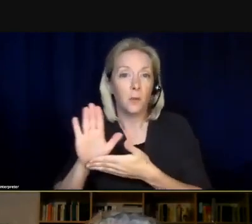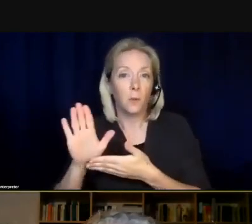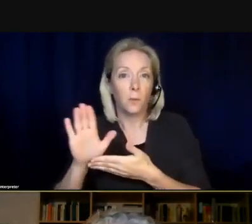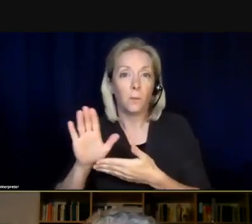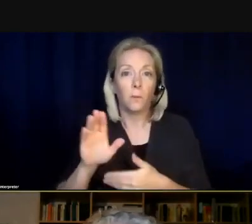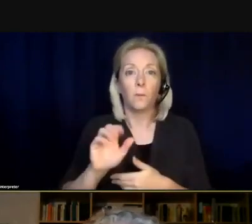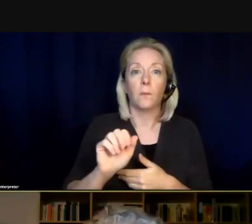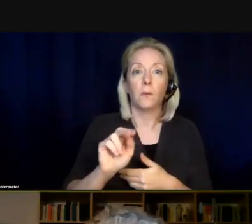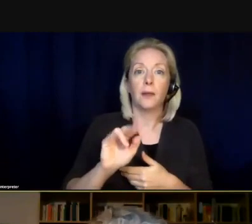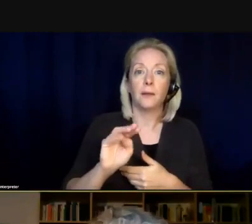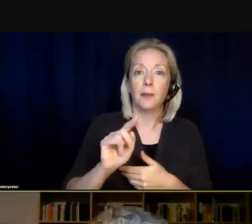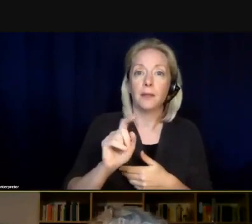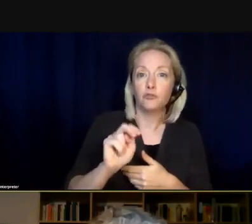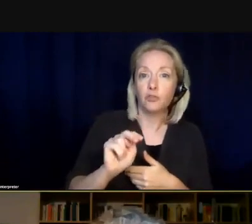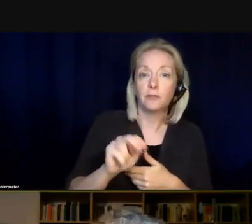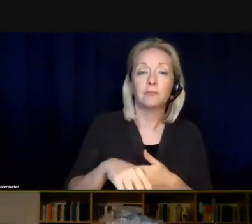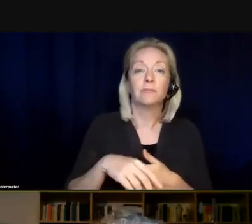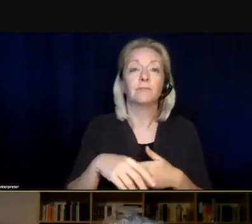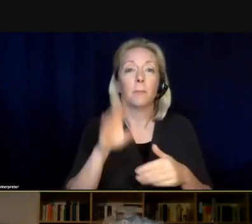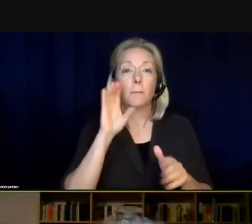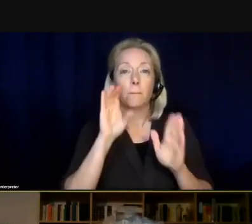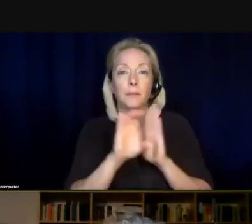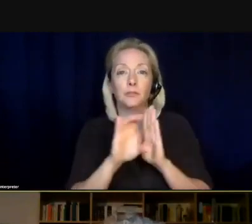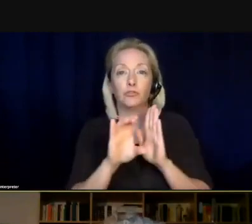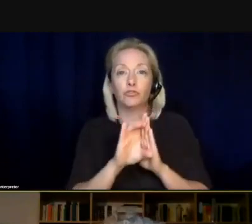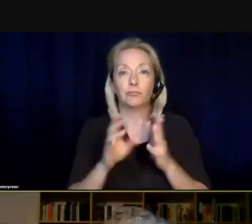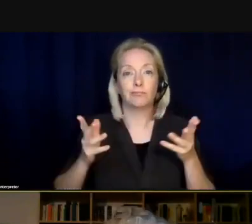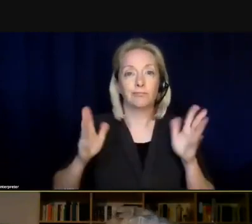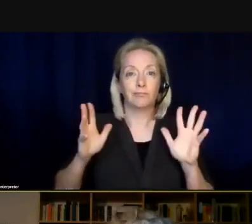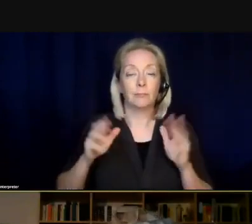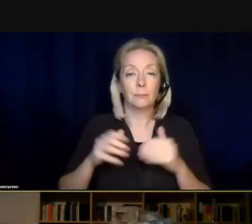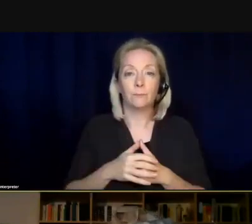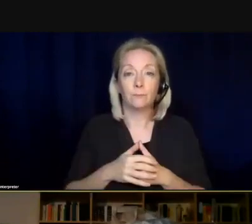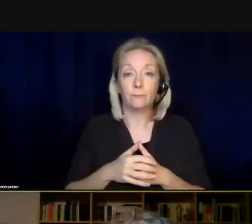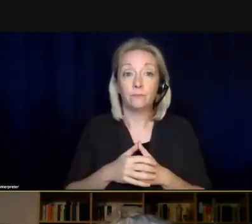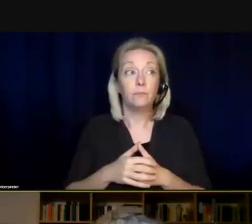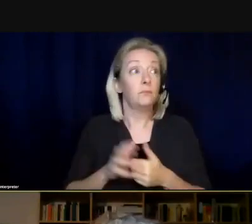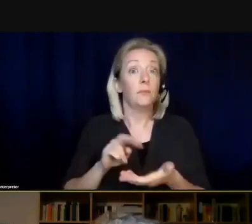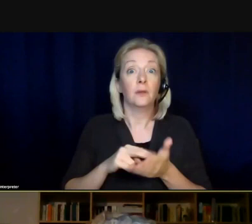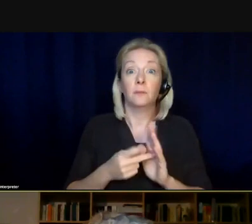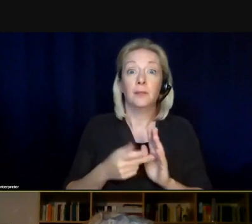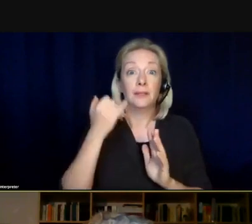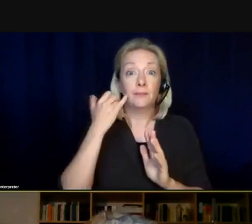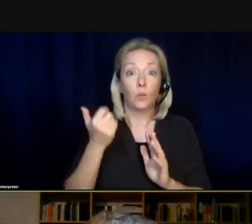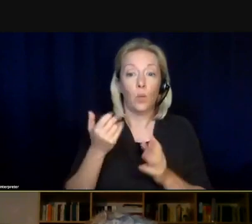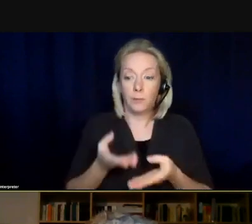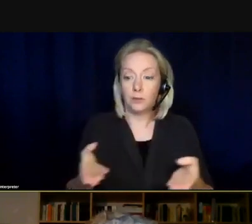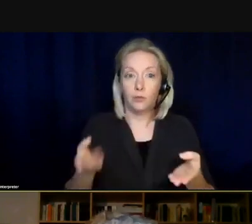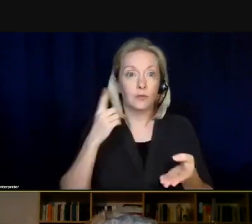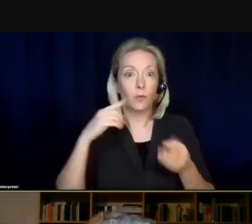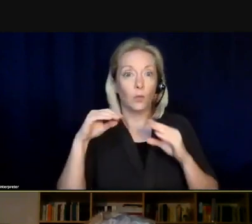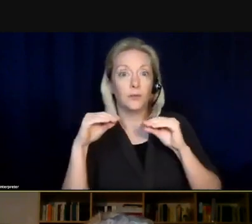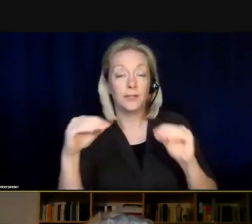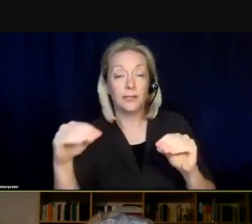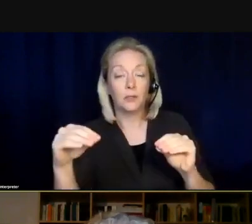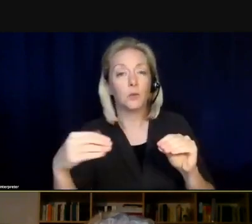video, or images. So to make instructional materials, I was spending all of my time